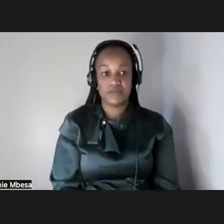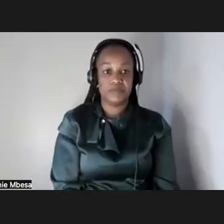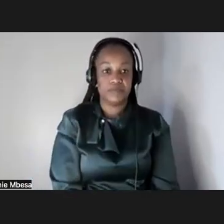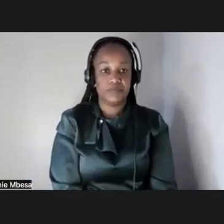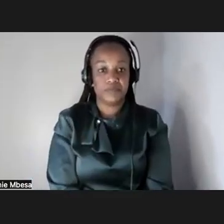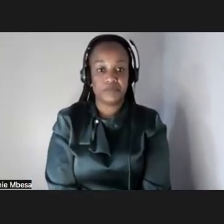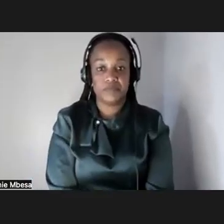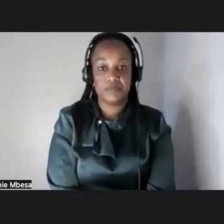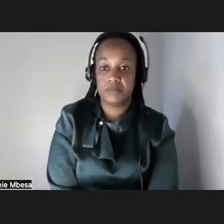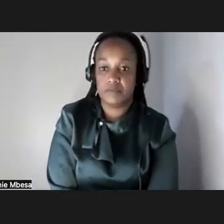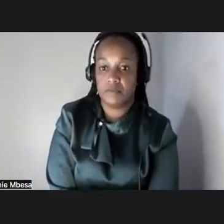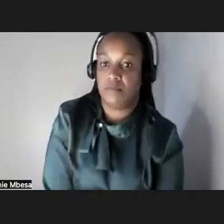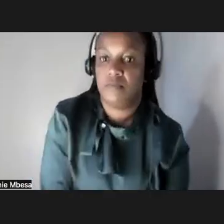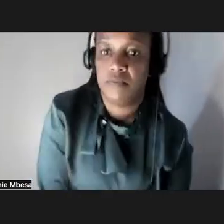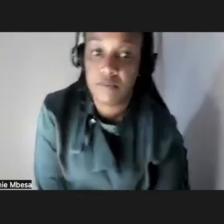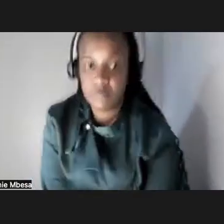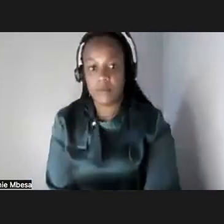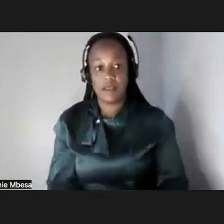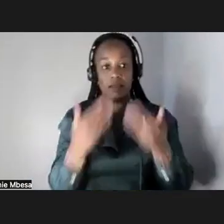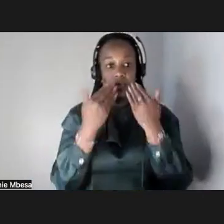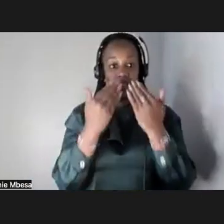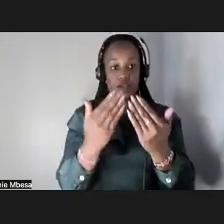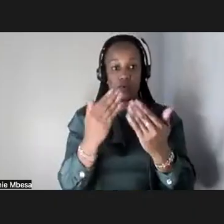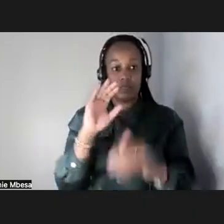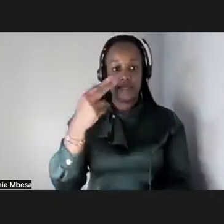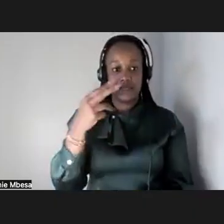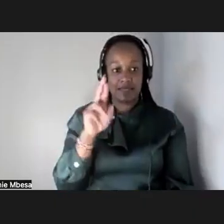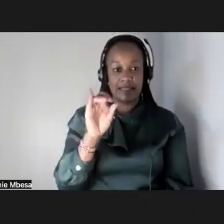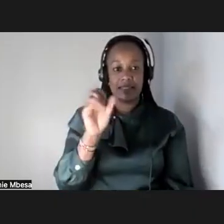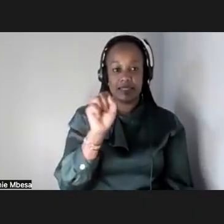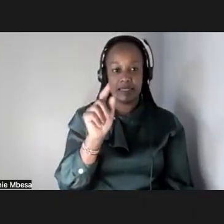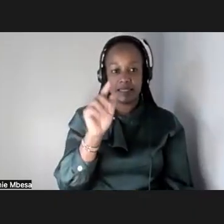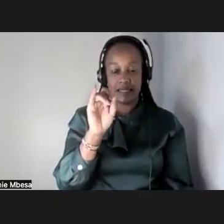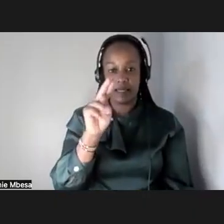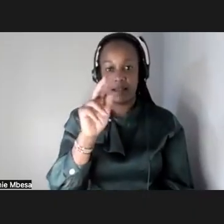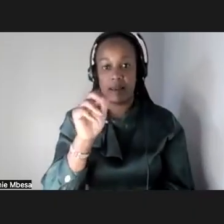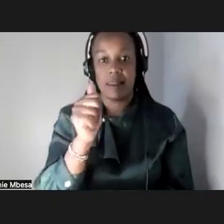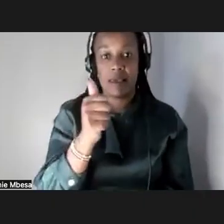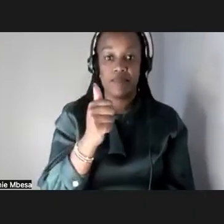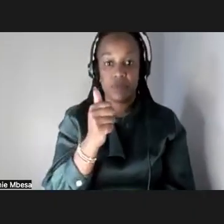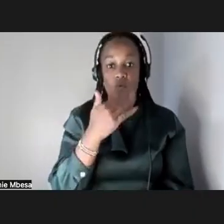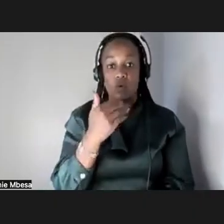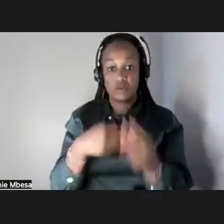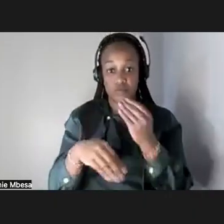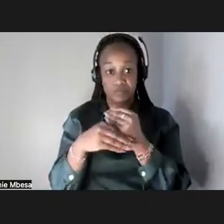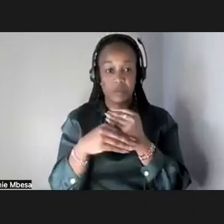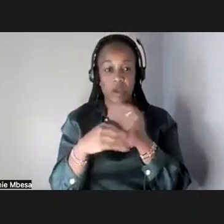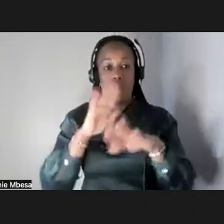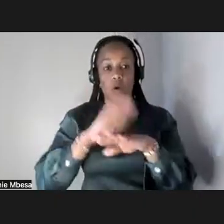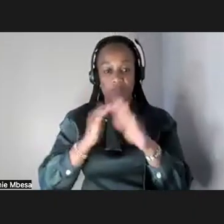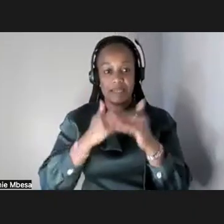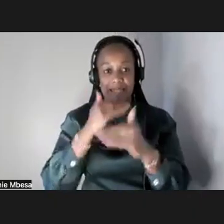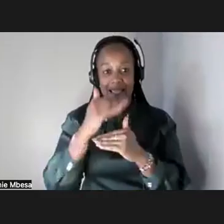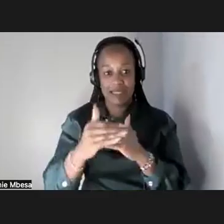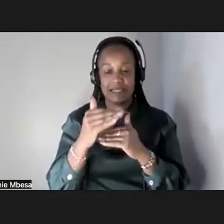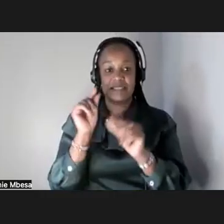Brilliant, thank you. Christina, do you want to come in? Yes. So reaching the next generation of health workers is critical to